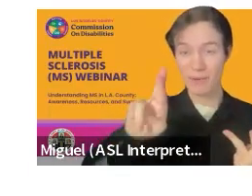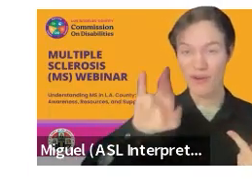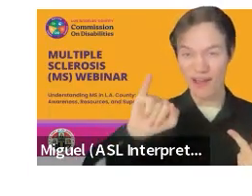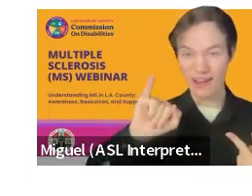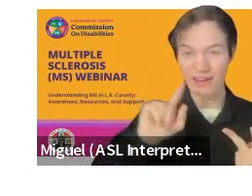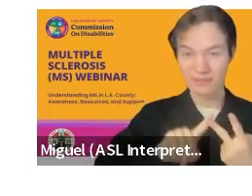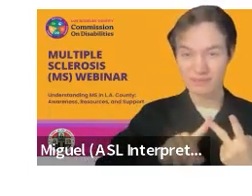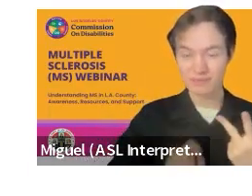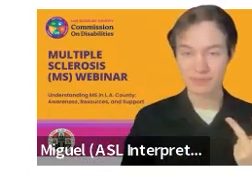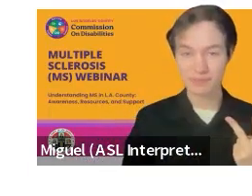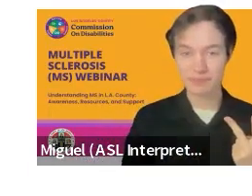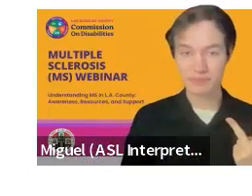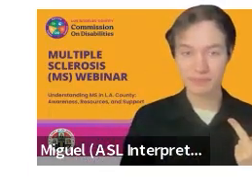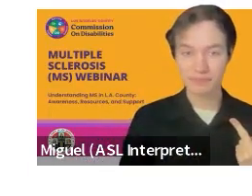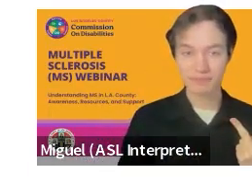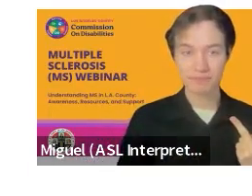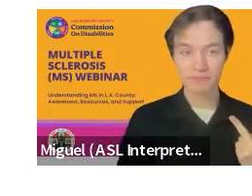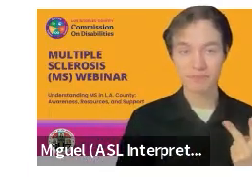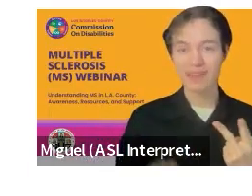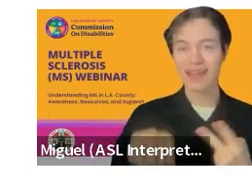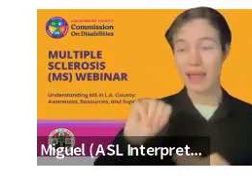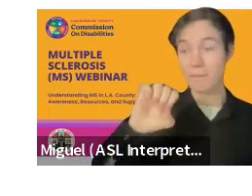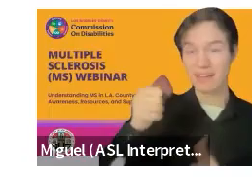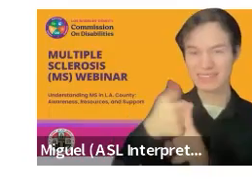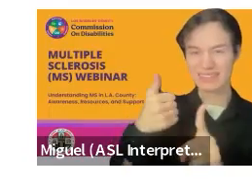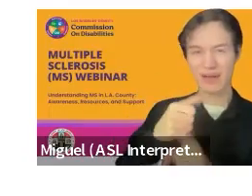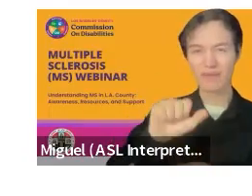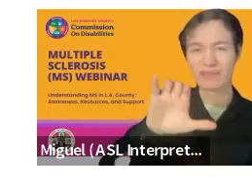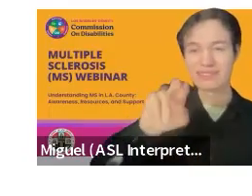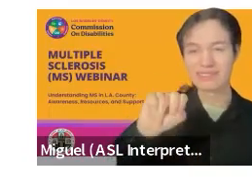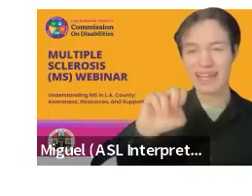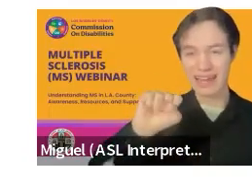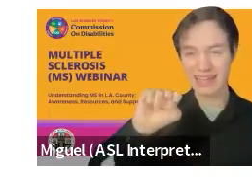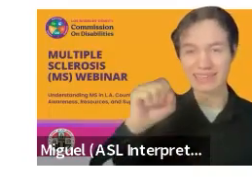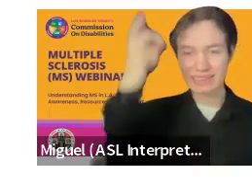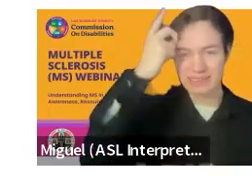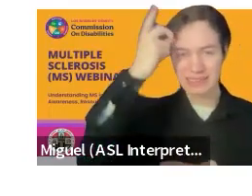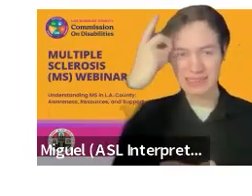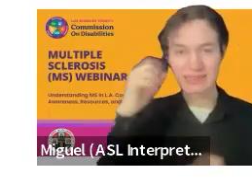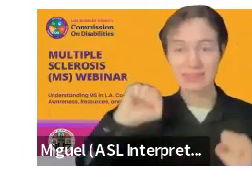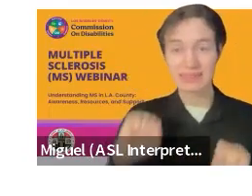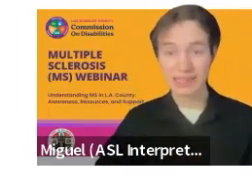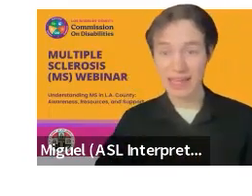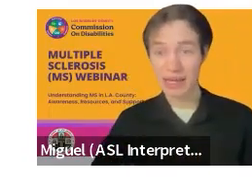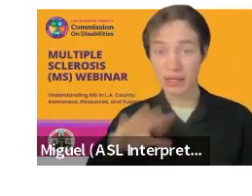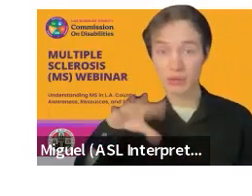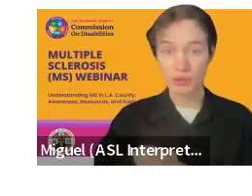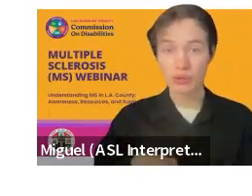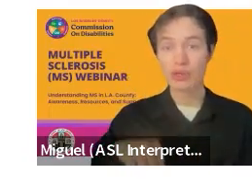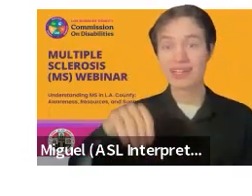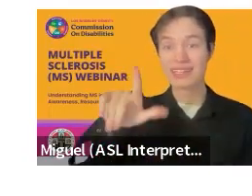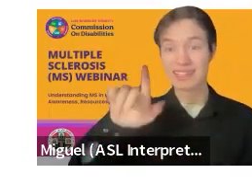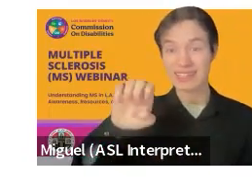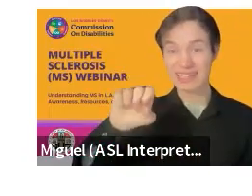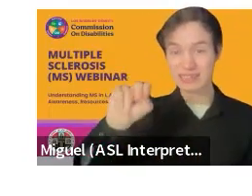for MS. So MS is a CNS disease that leads to lesions in the optic nerve, brain, and spinal